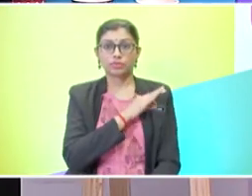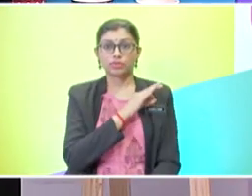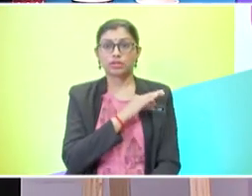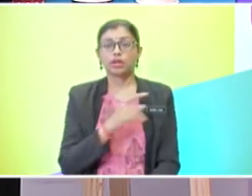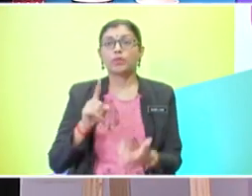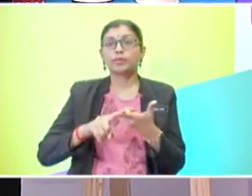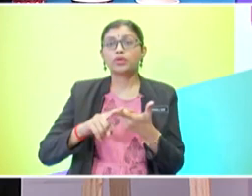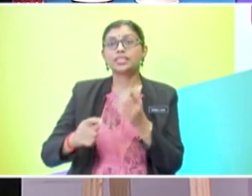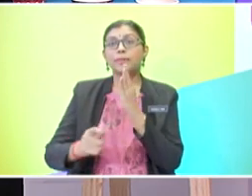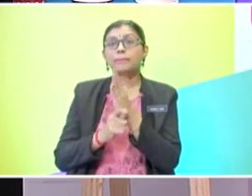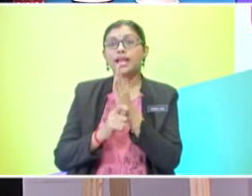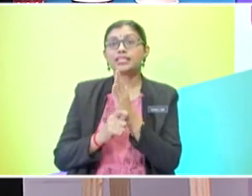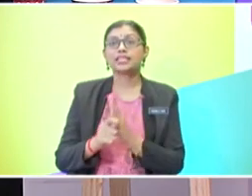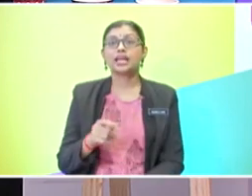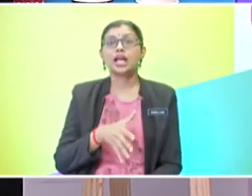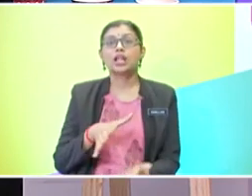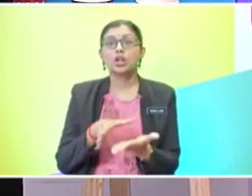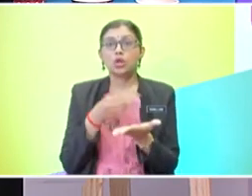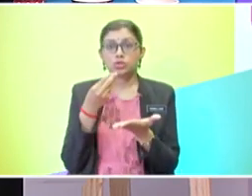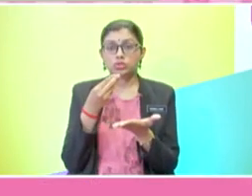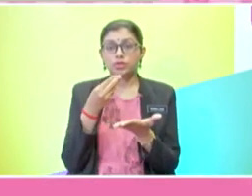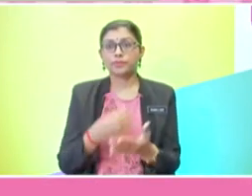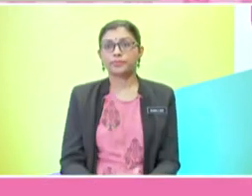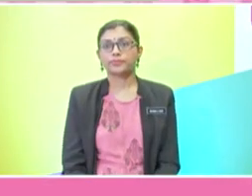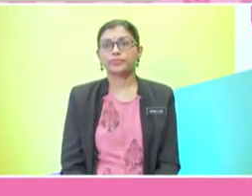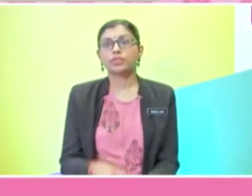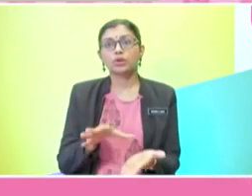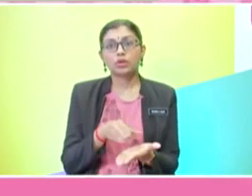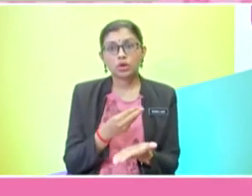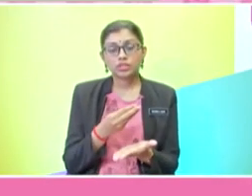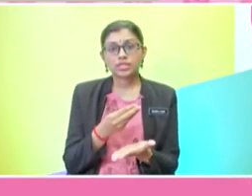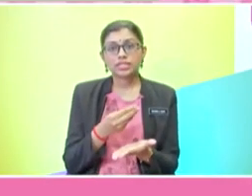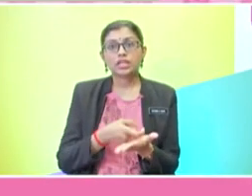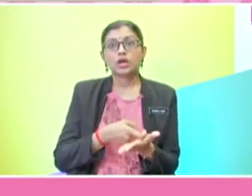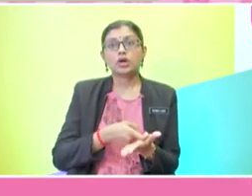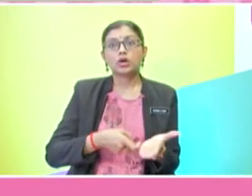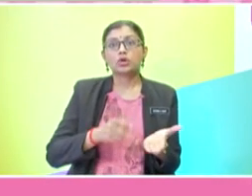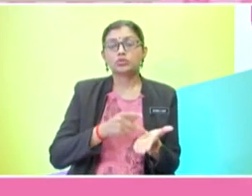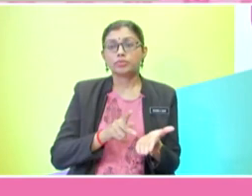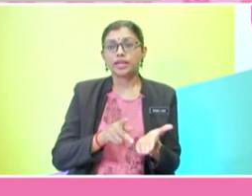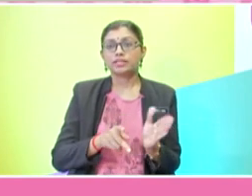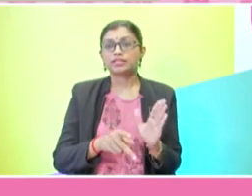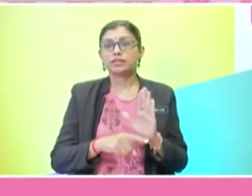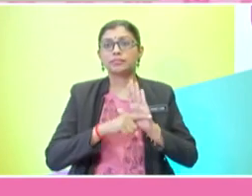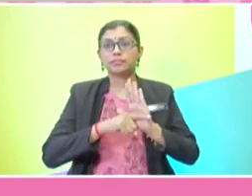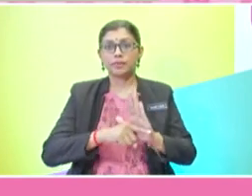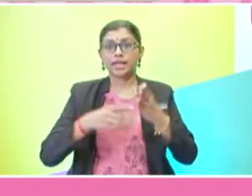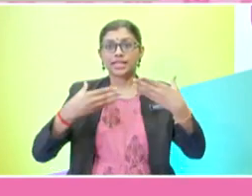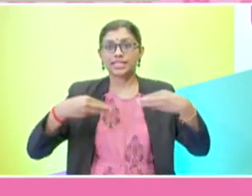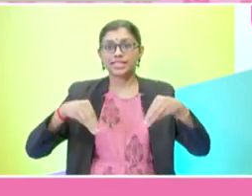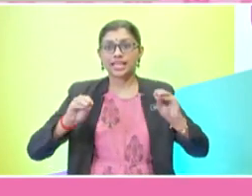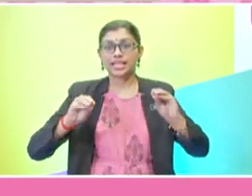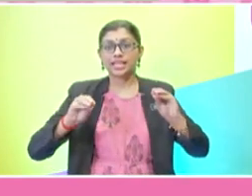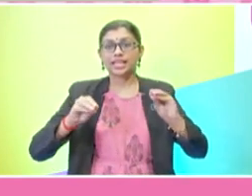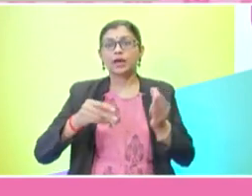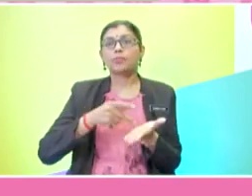Okay. Ah, okay. So, this one here, for loss, cost price is equivalent to selling price plus loss. And if we're looking for profit,